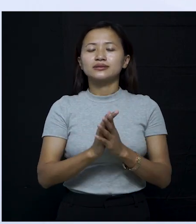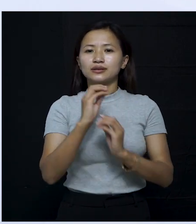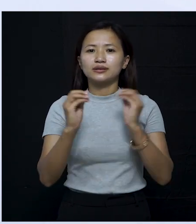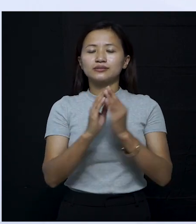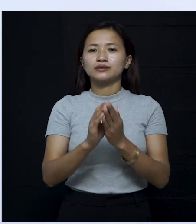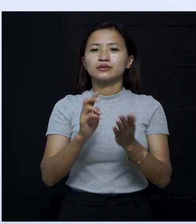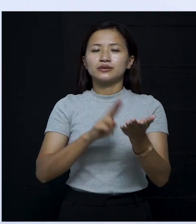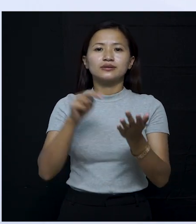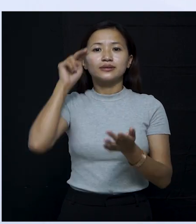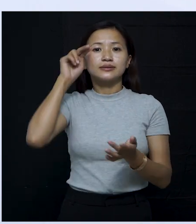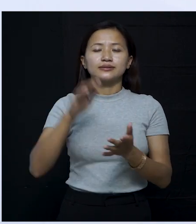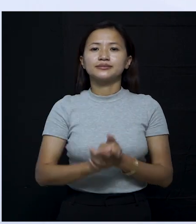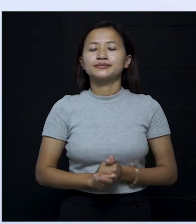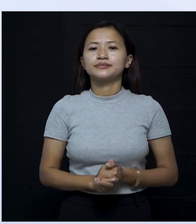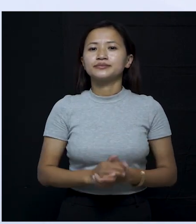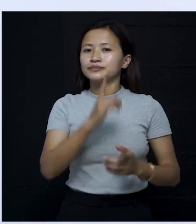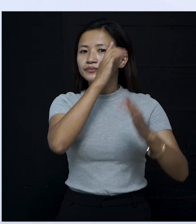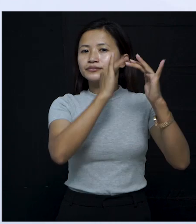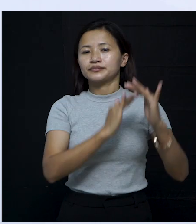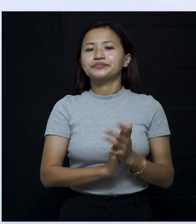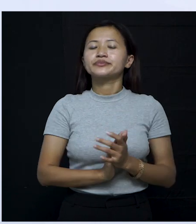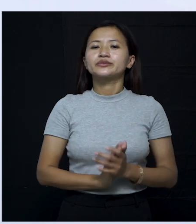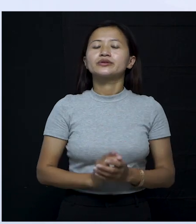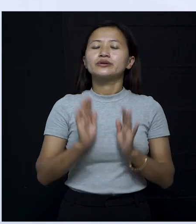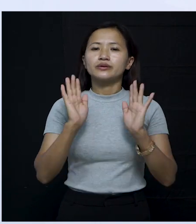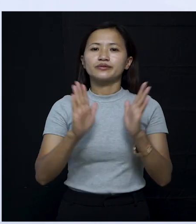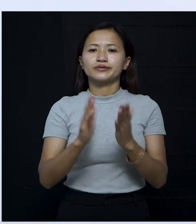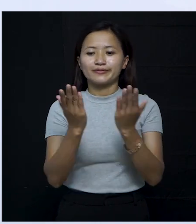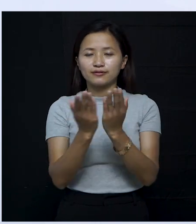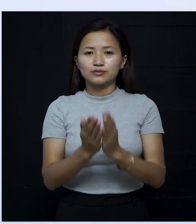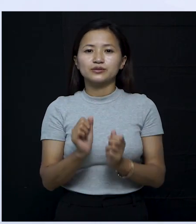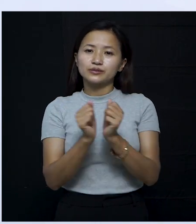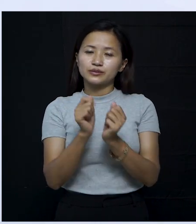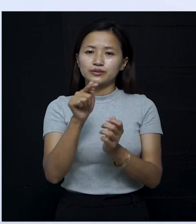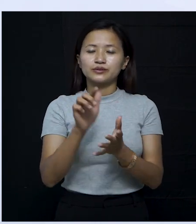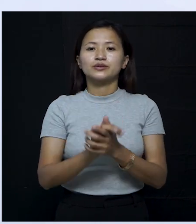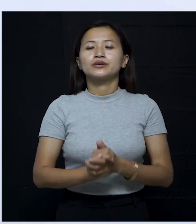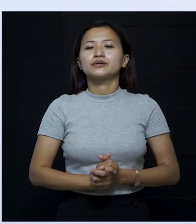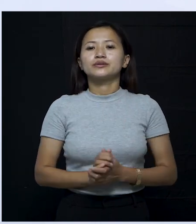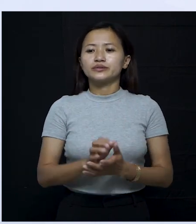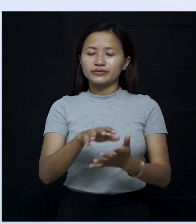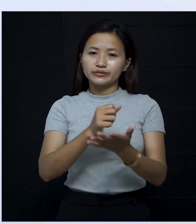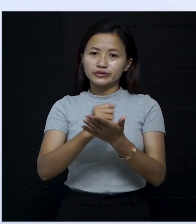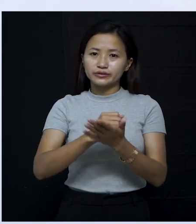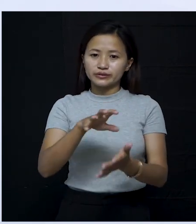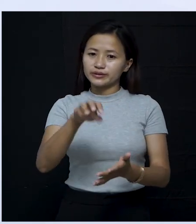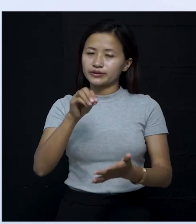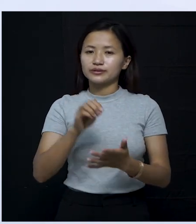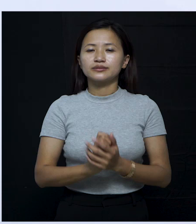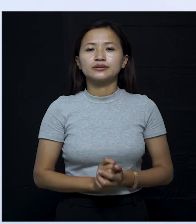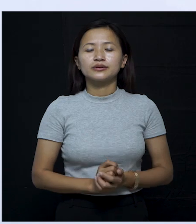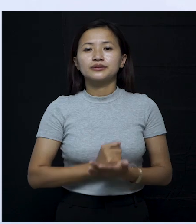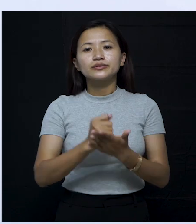about Nagaland, okay? So I hope you have the textbook with you. Please try to get it, okay, and